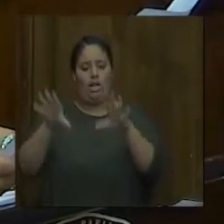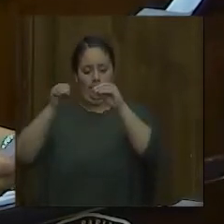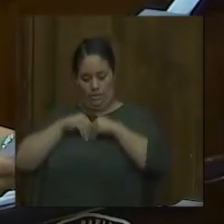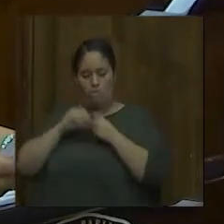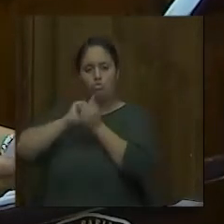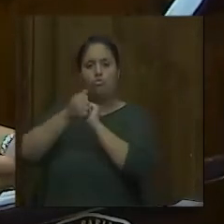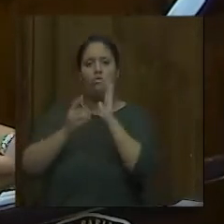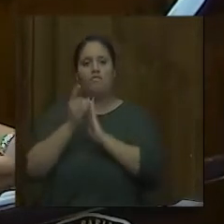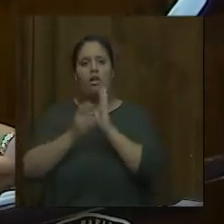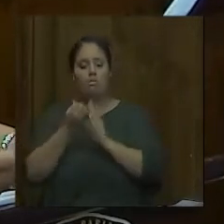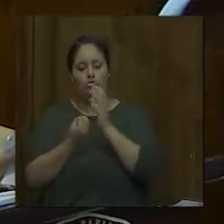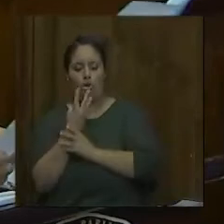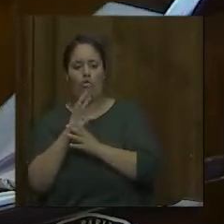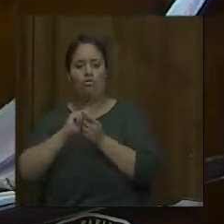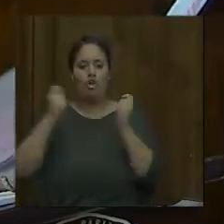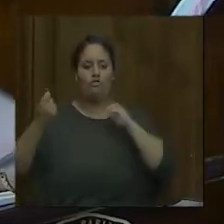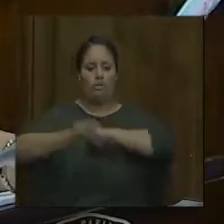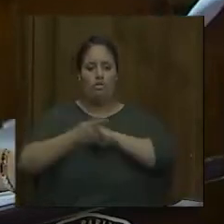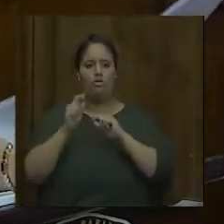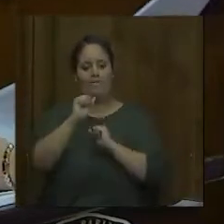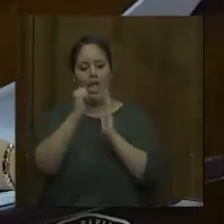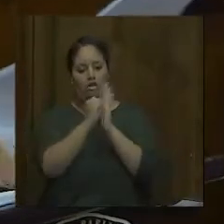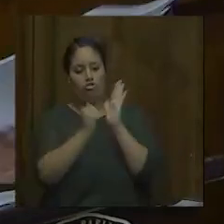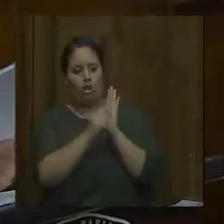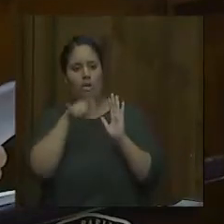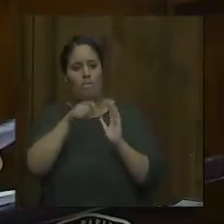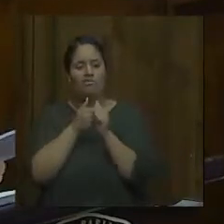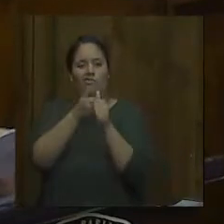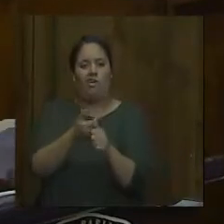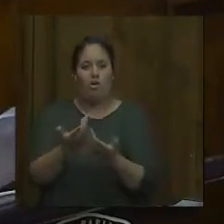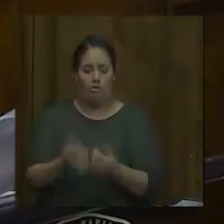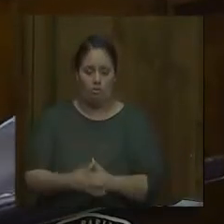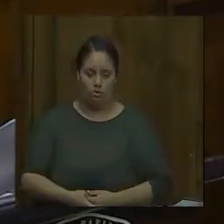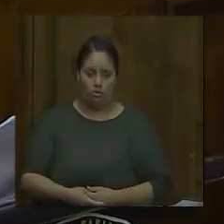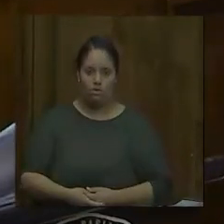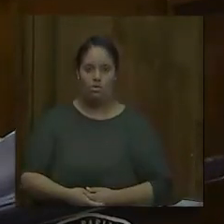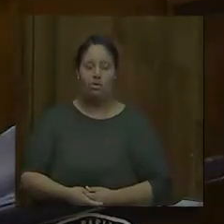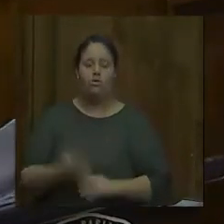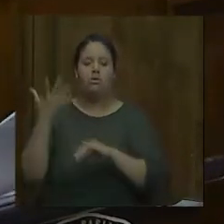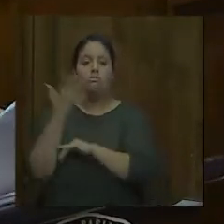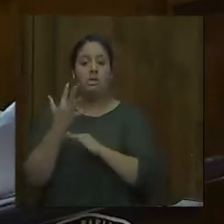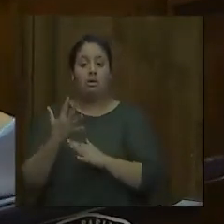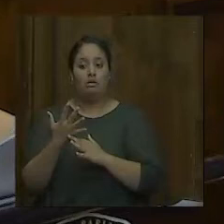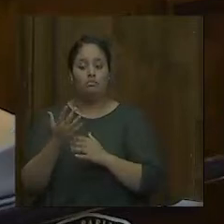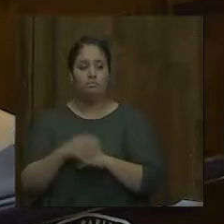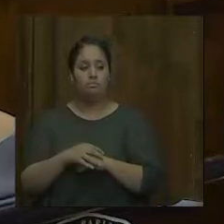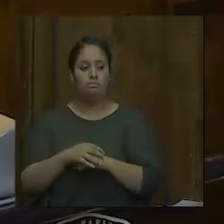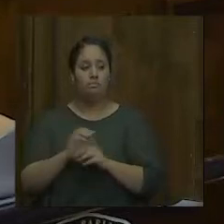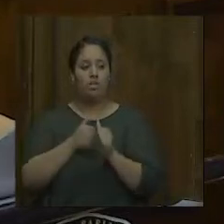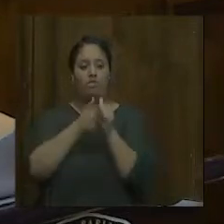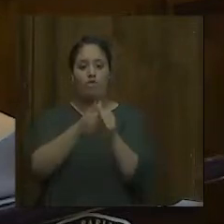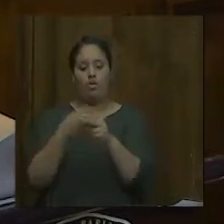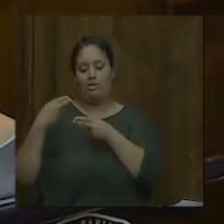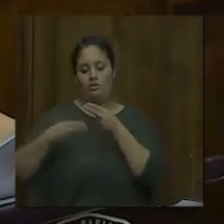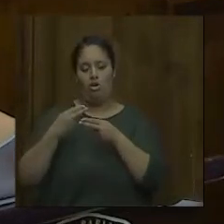sport development, growth and transformation agenda will be followed. Speaker, therefore, the following